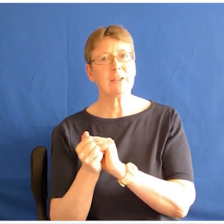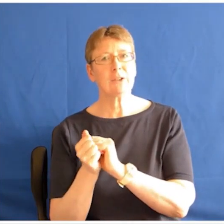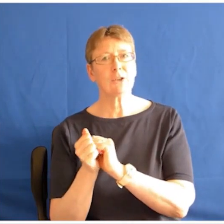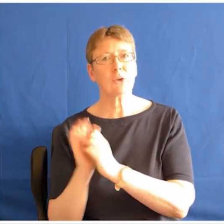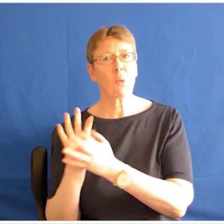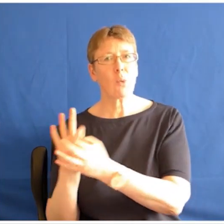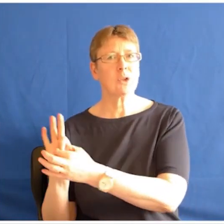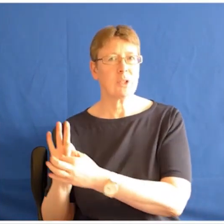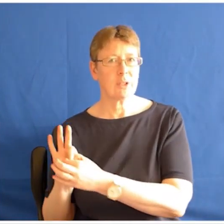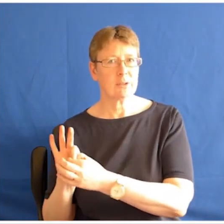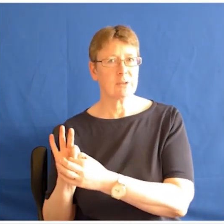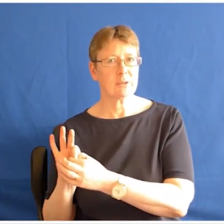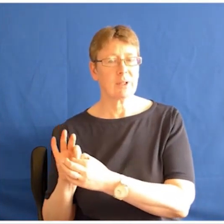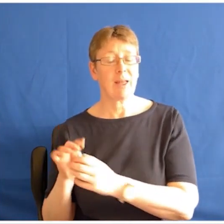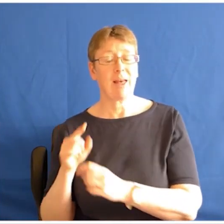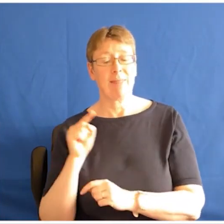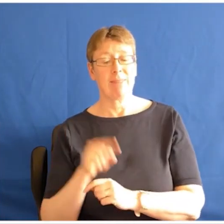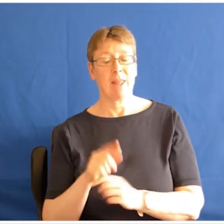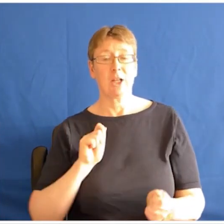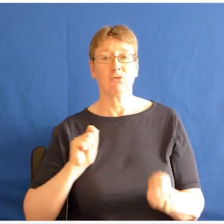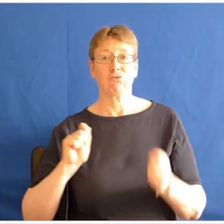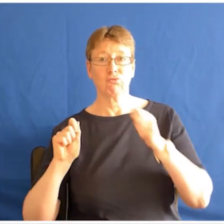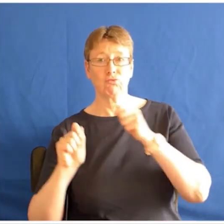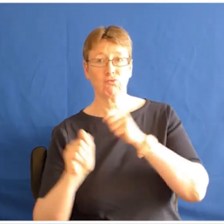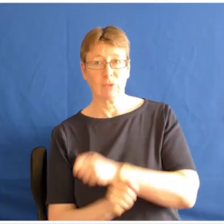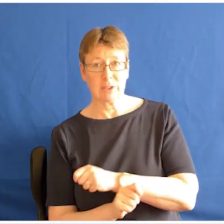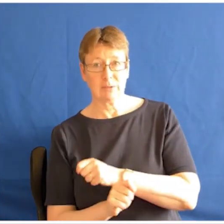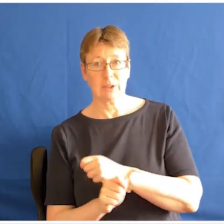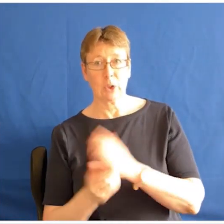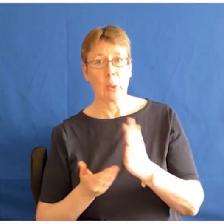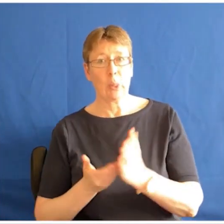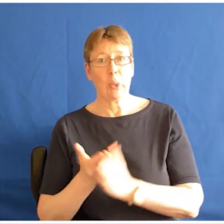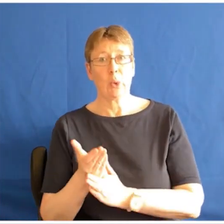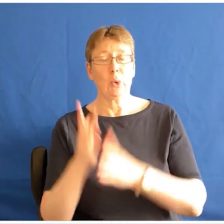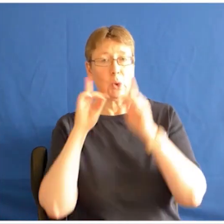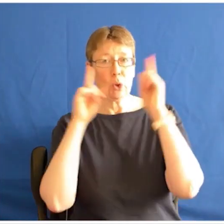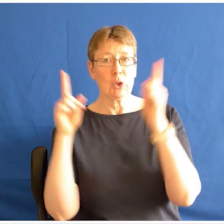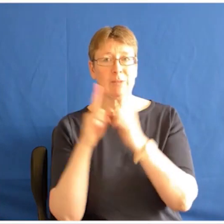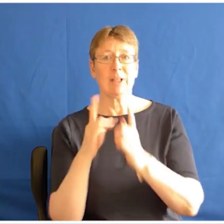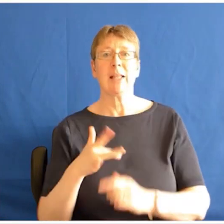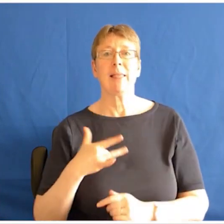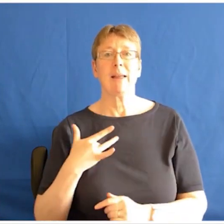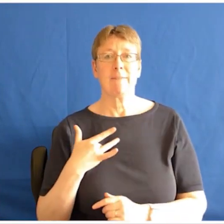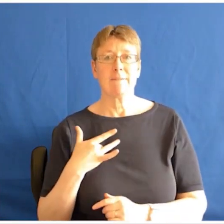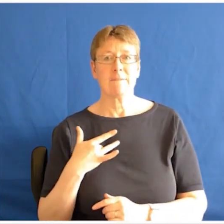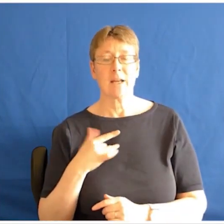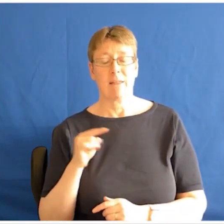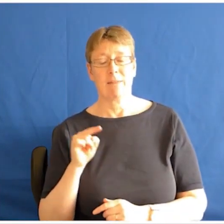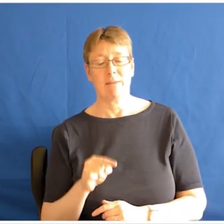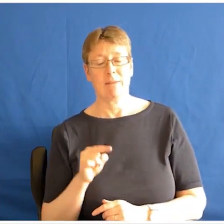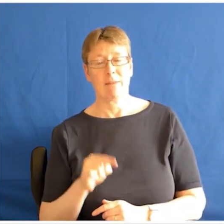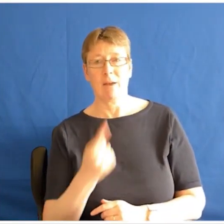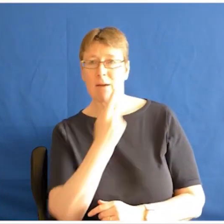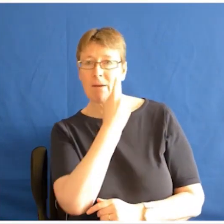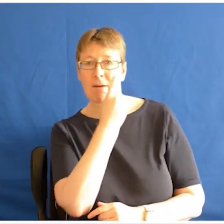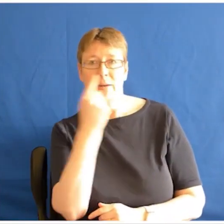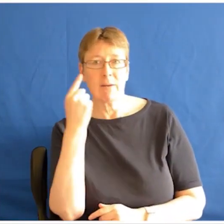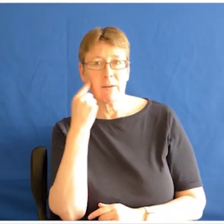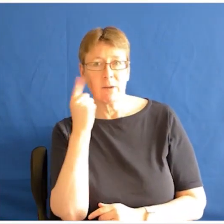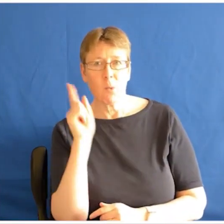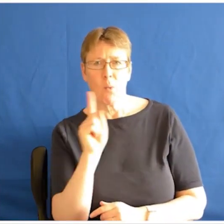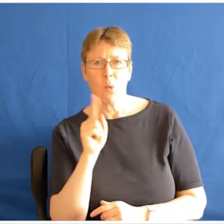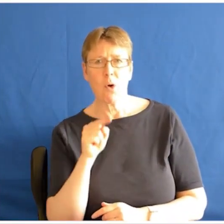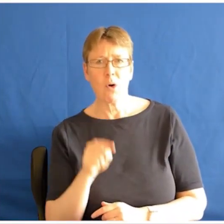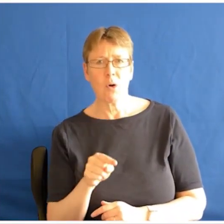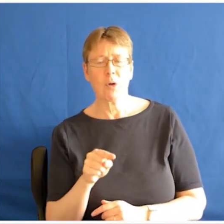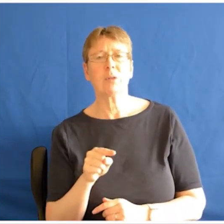made. Please take that transformation, which has happened to you whilst you've been here at the University of Edinburgh, as